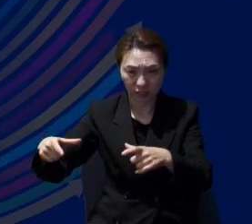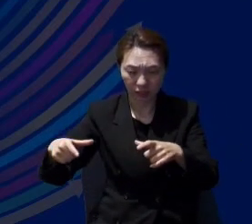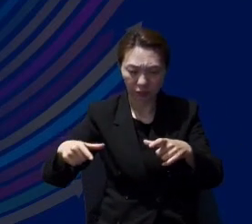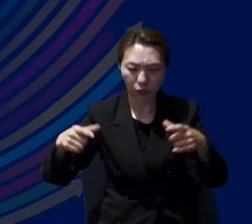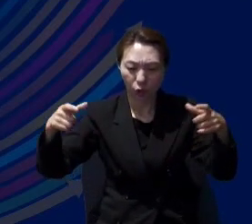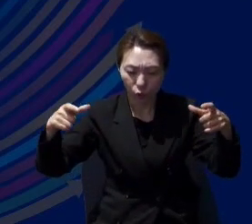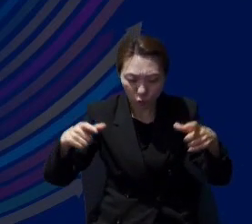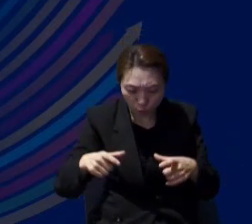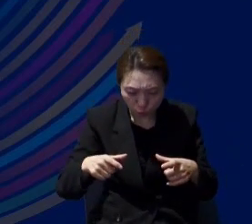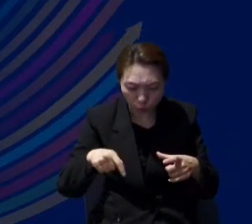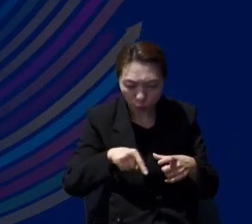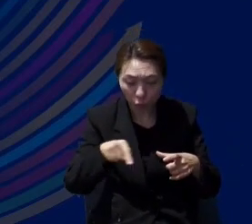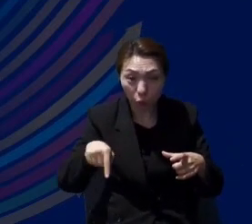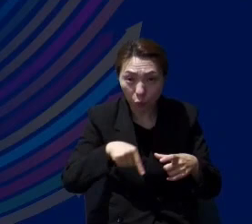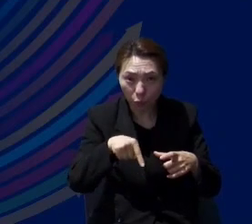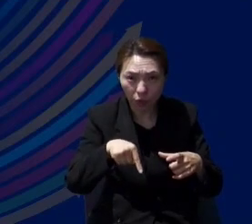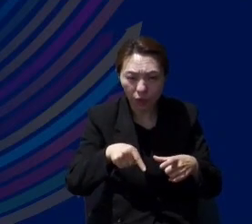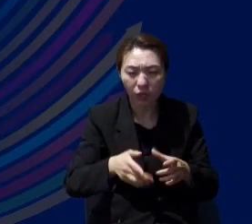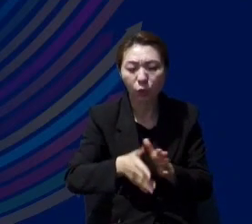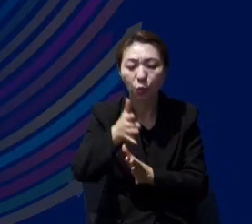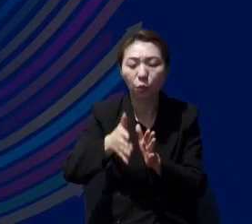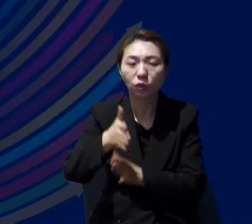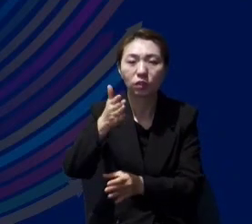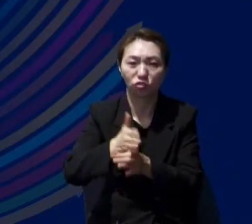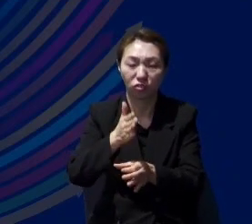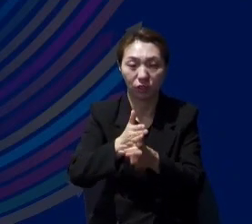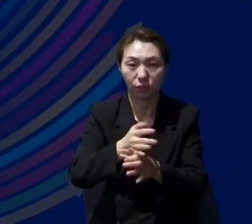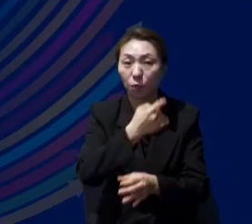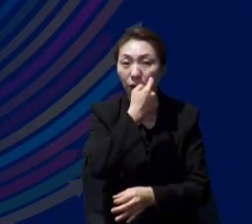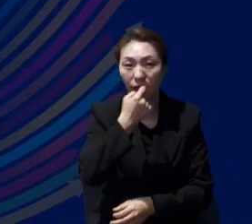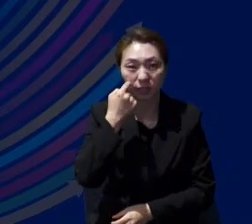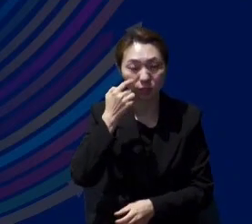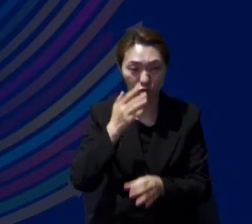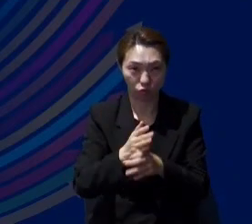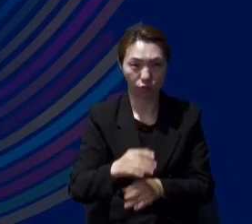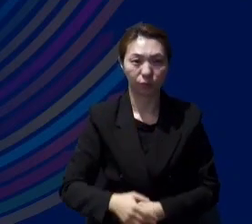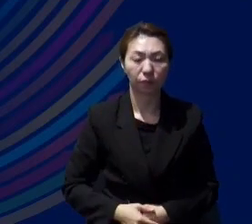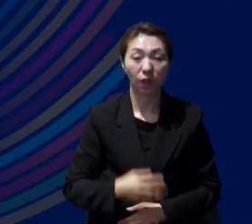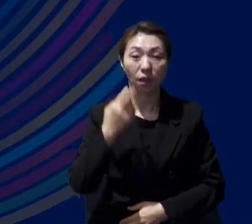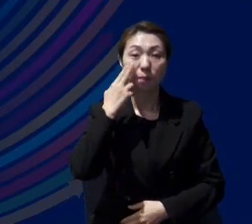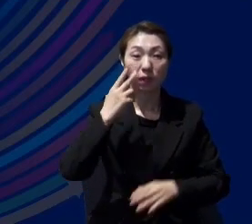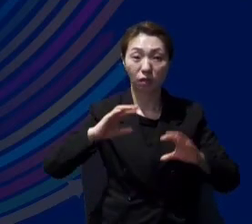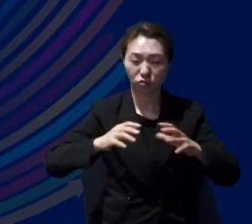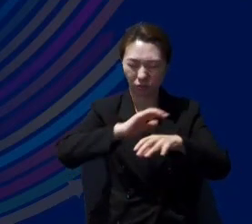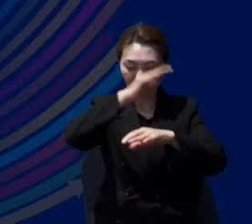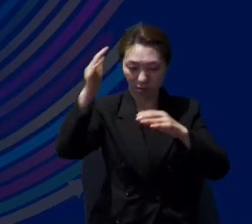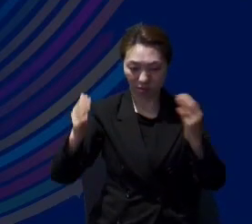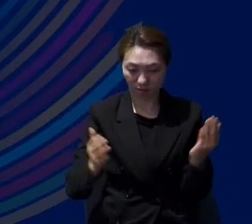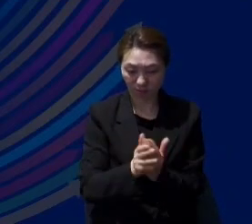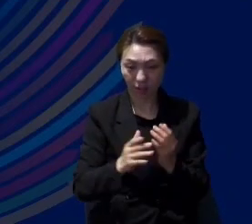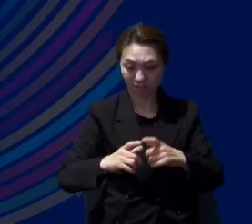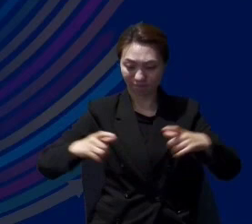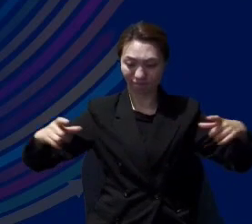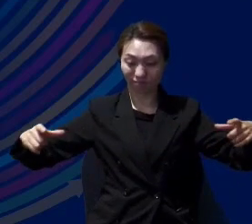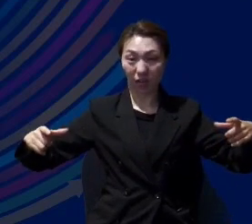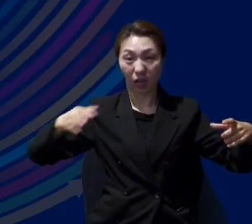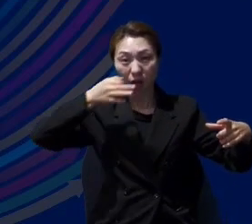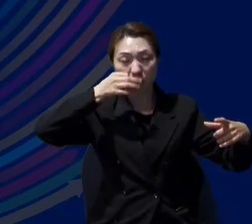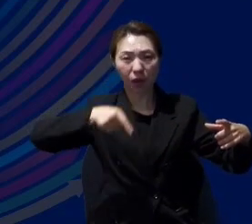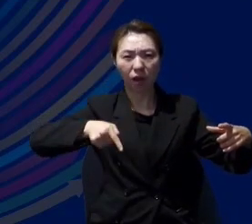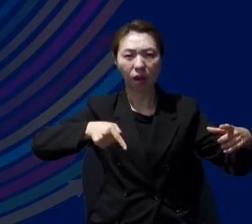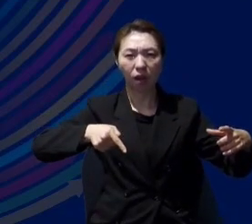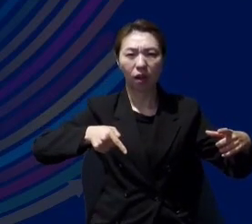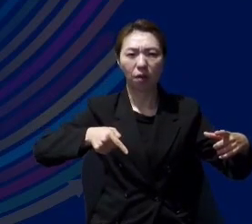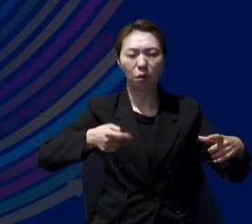you're probably missing quite a bit of variation. And then in terms of race and ethnicity, for historical reasons related